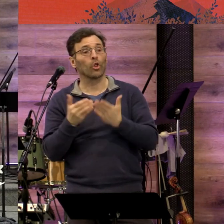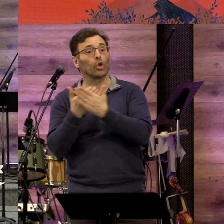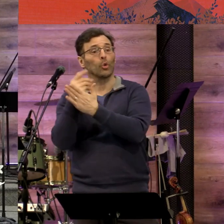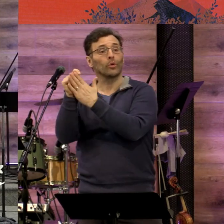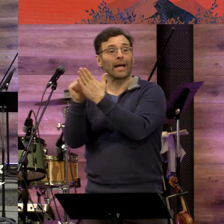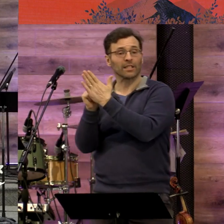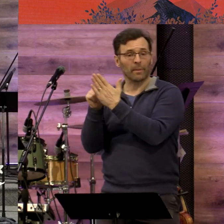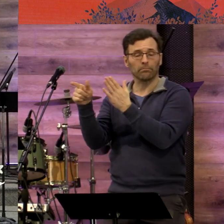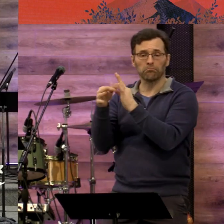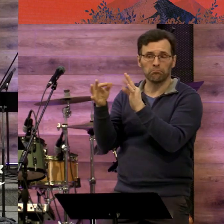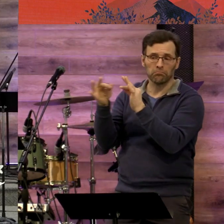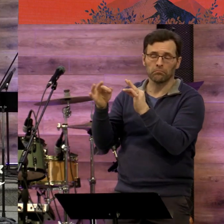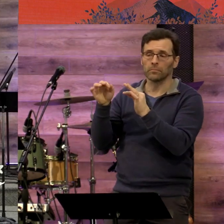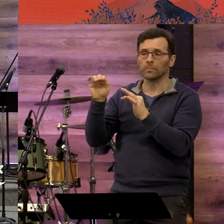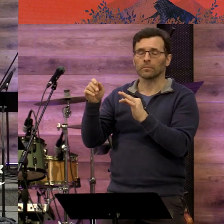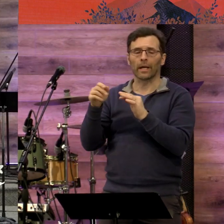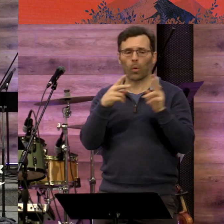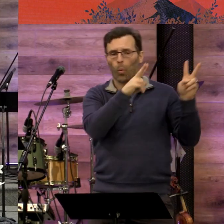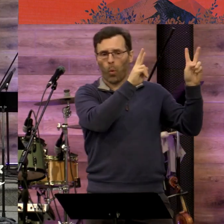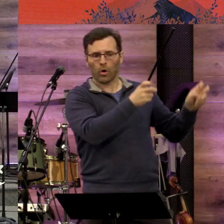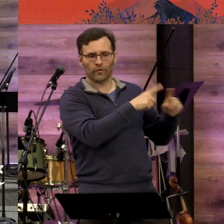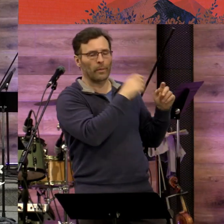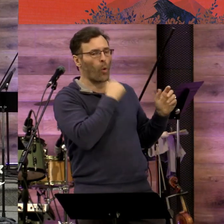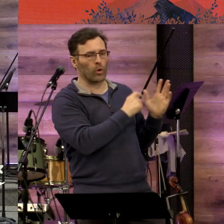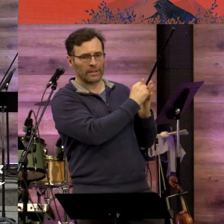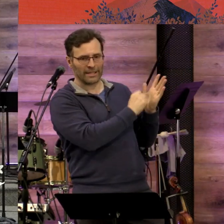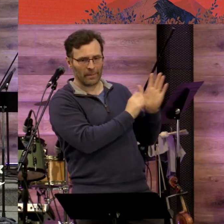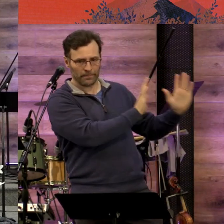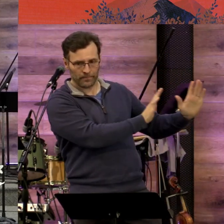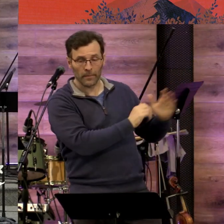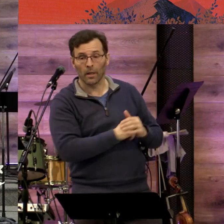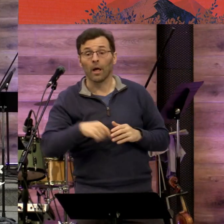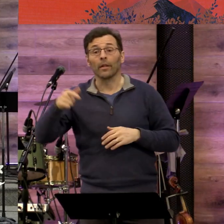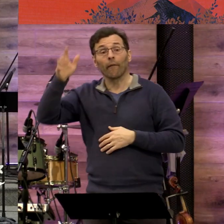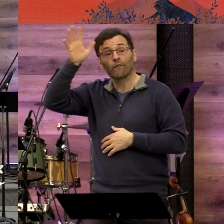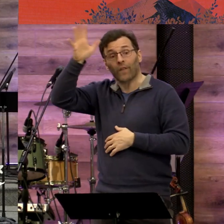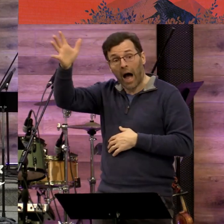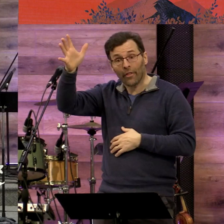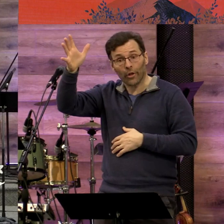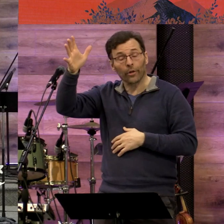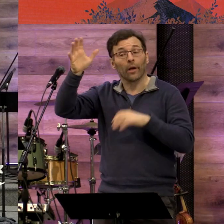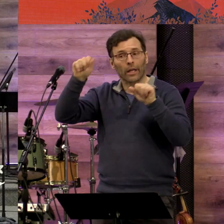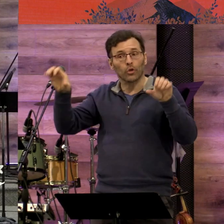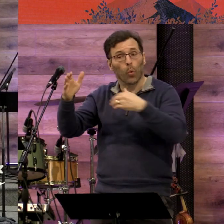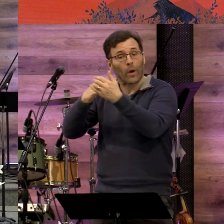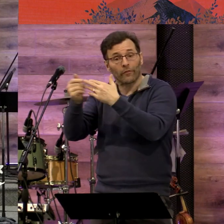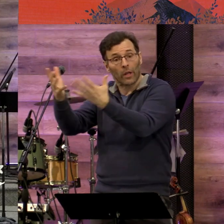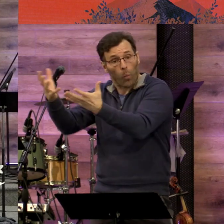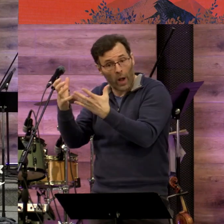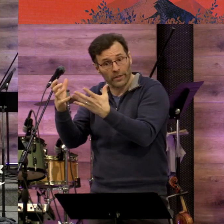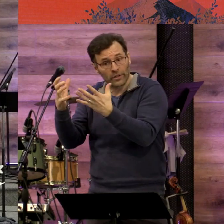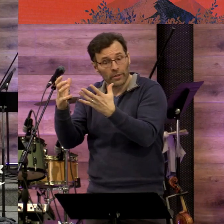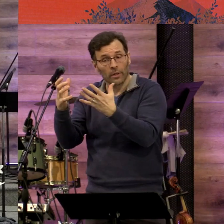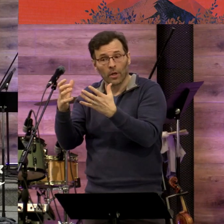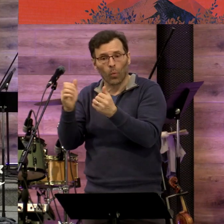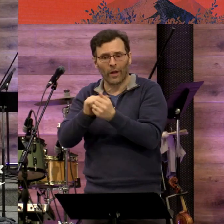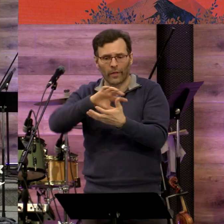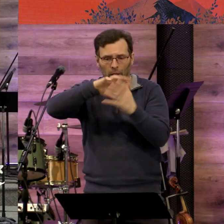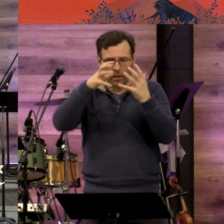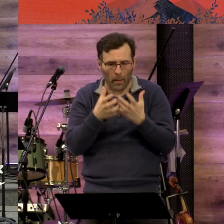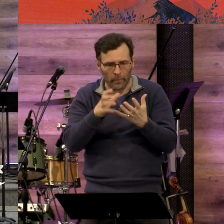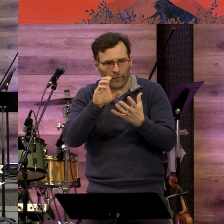uses, and actually quotes from the Old Testament, is that the potter is able to do whatever he wants with the lump of